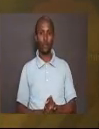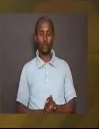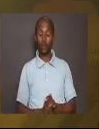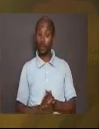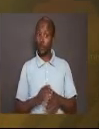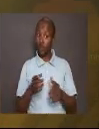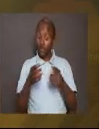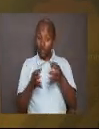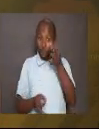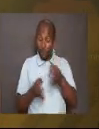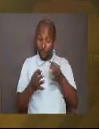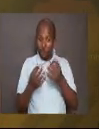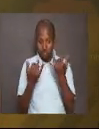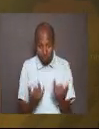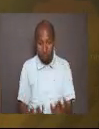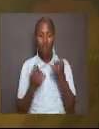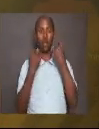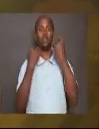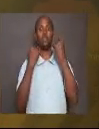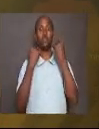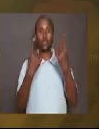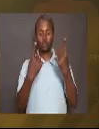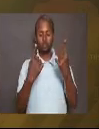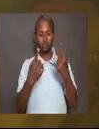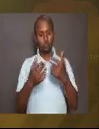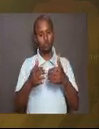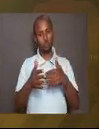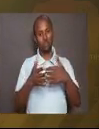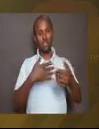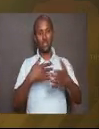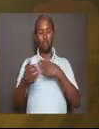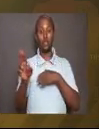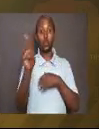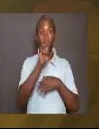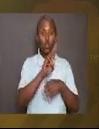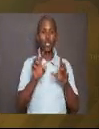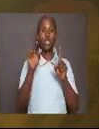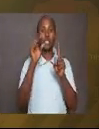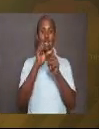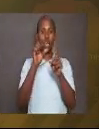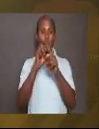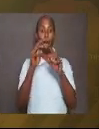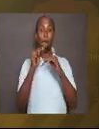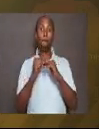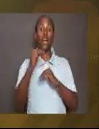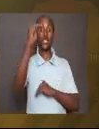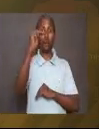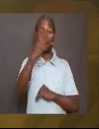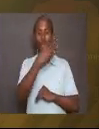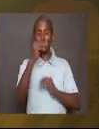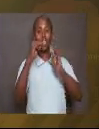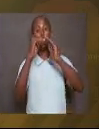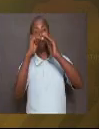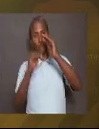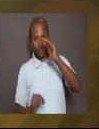If the context is clear, we can simply use the terms maximum and